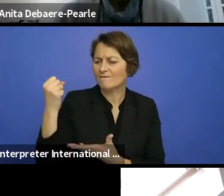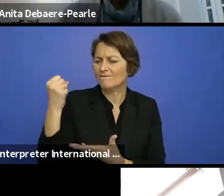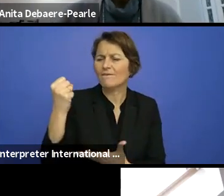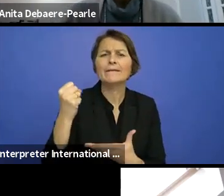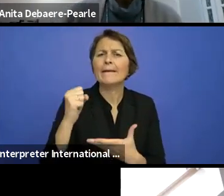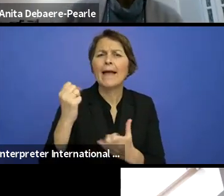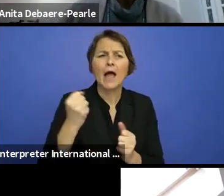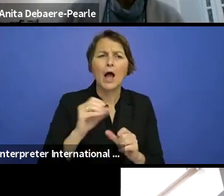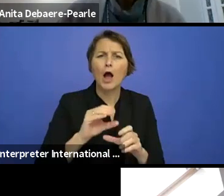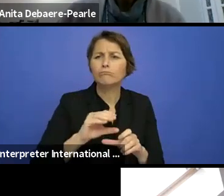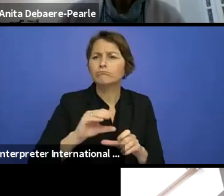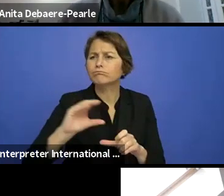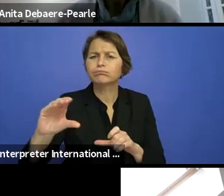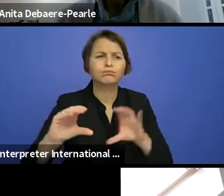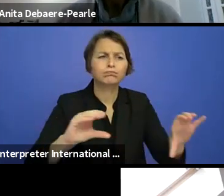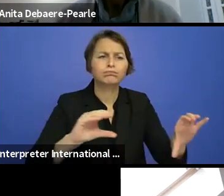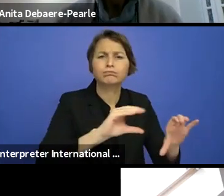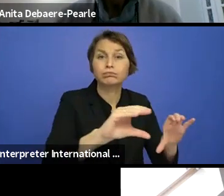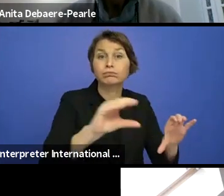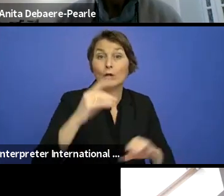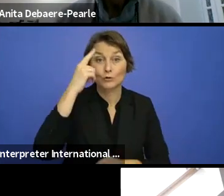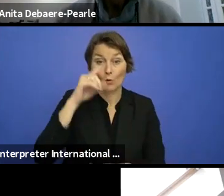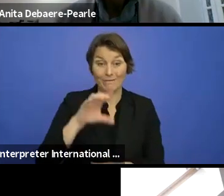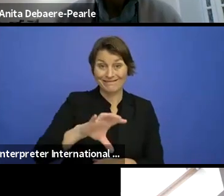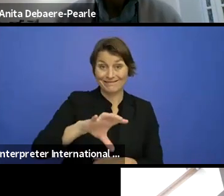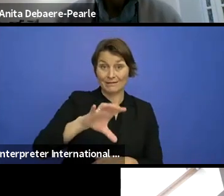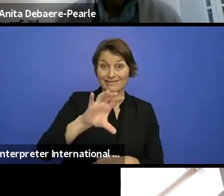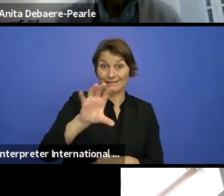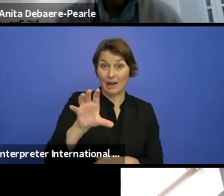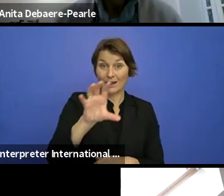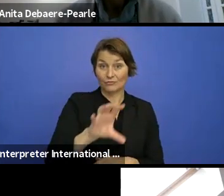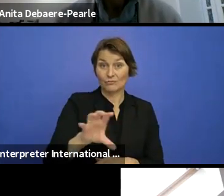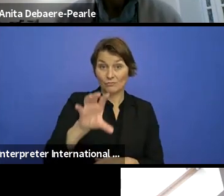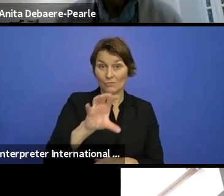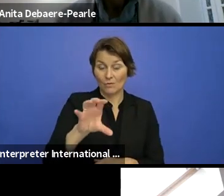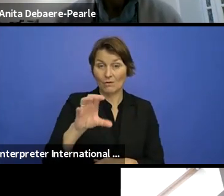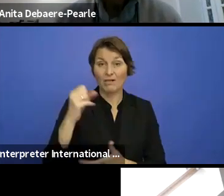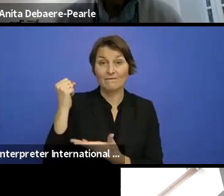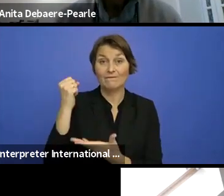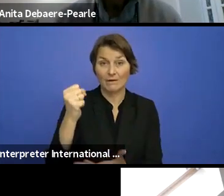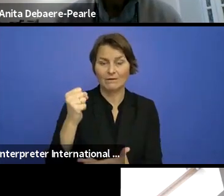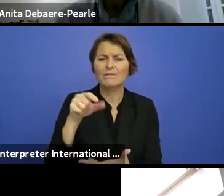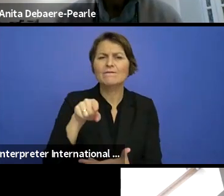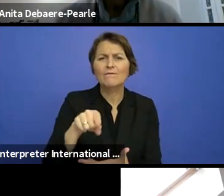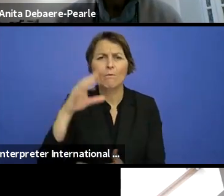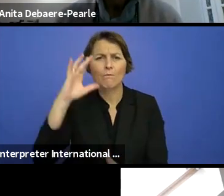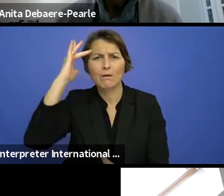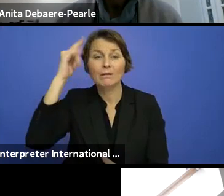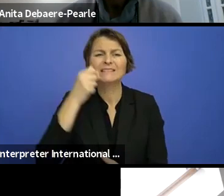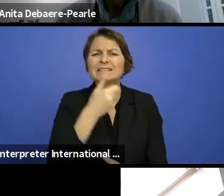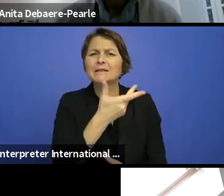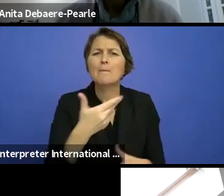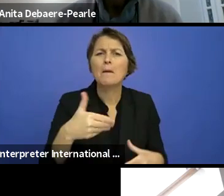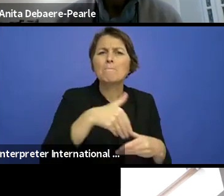several member states, so I mean national funding for culture. We know of several member states that are